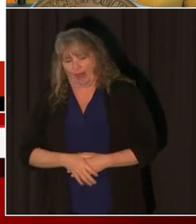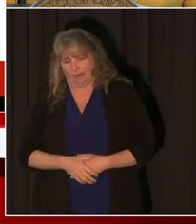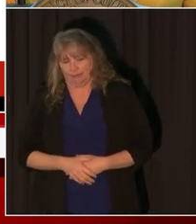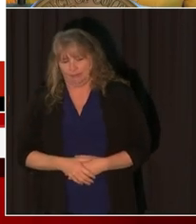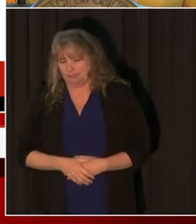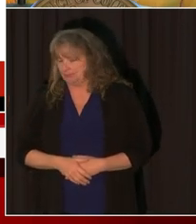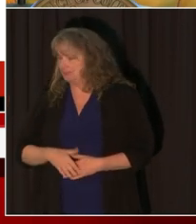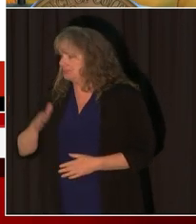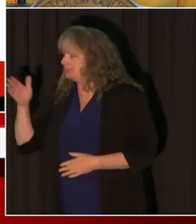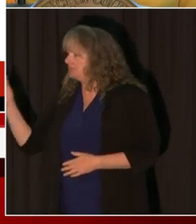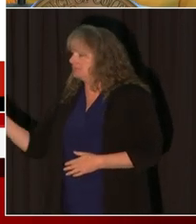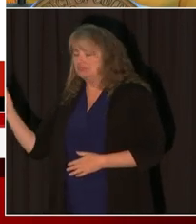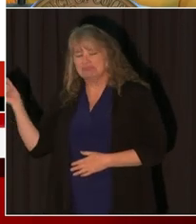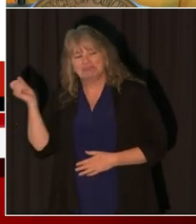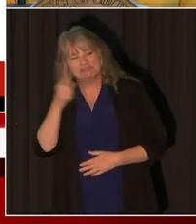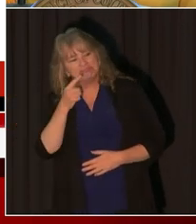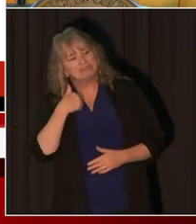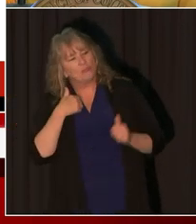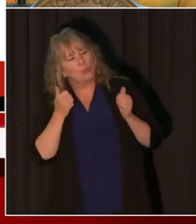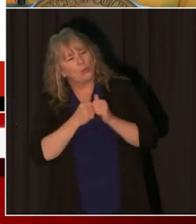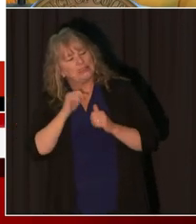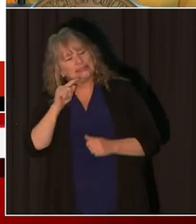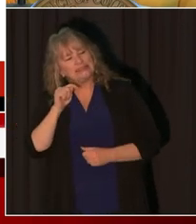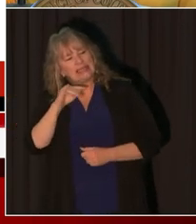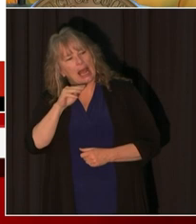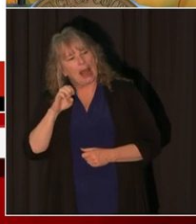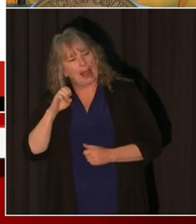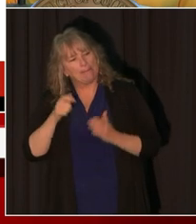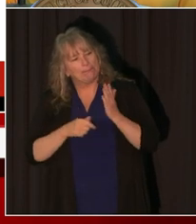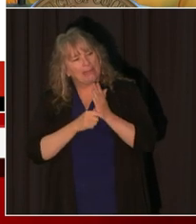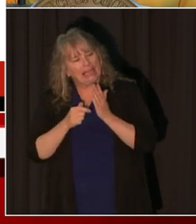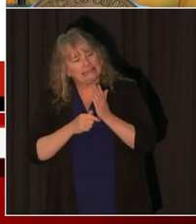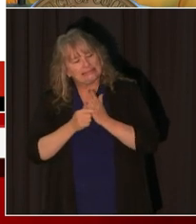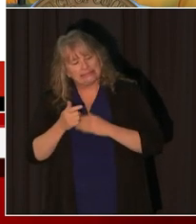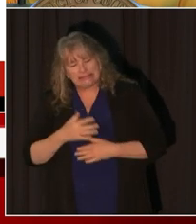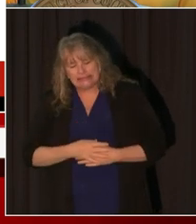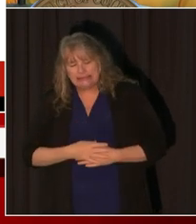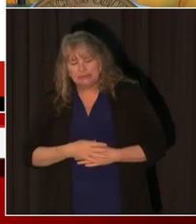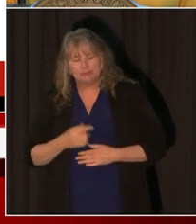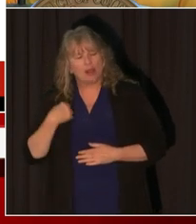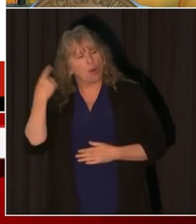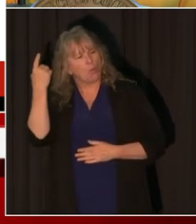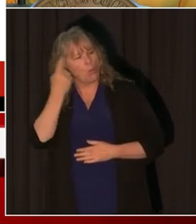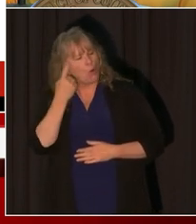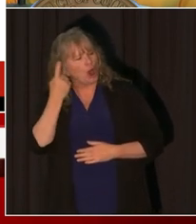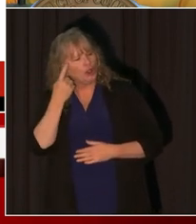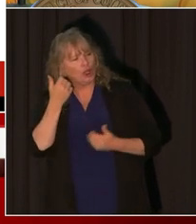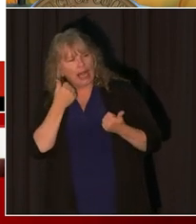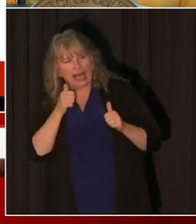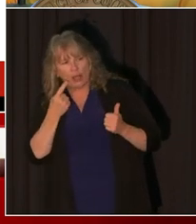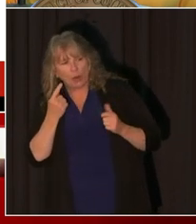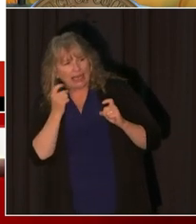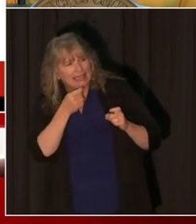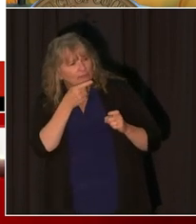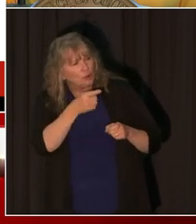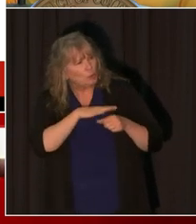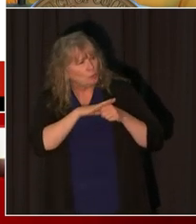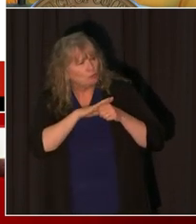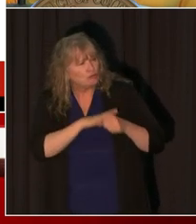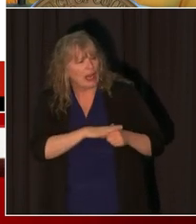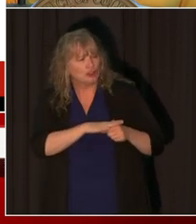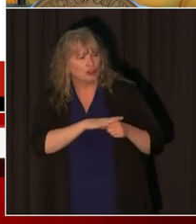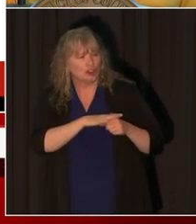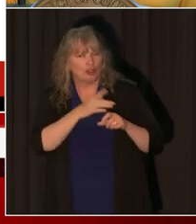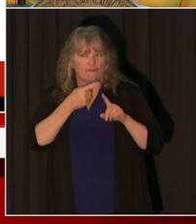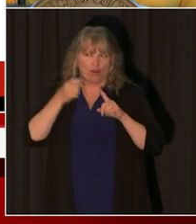Yes. Hi, Kim Beijing of Time Magazine. I wanted to ask if you were getting any pressure obliquely or directly